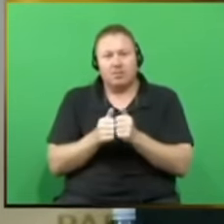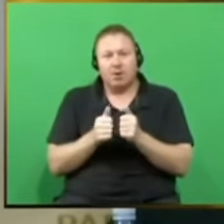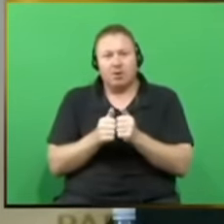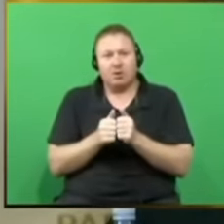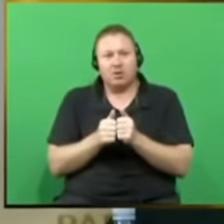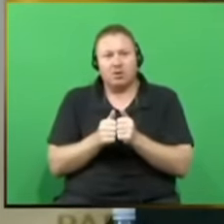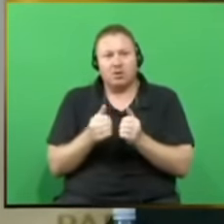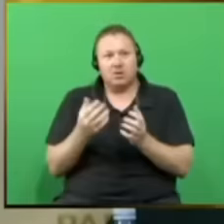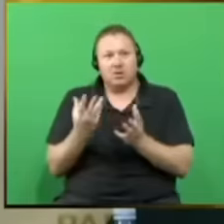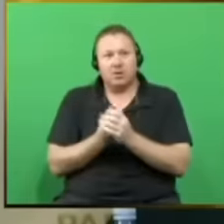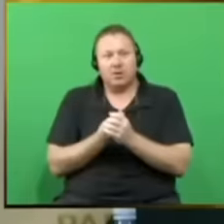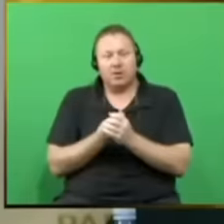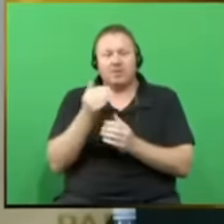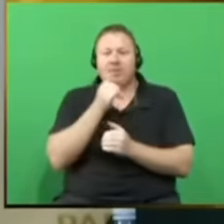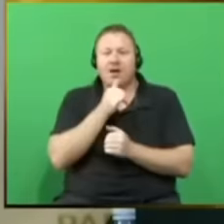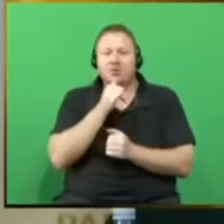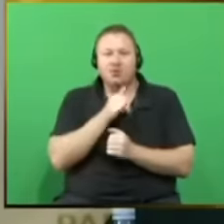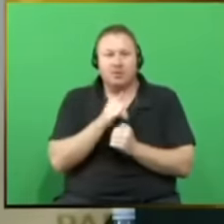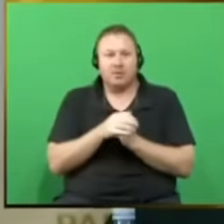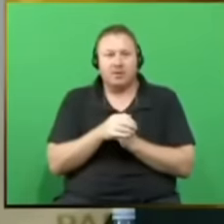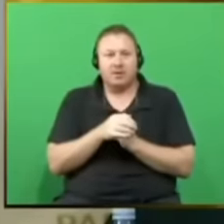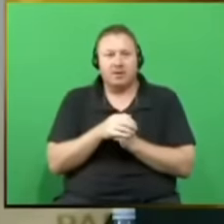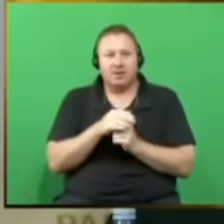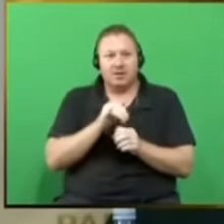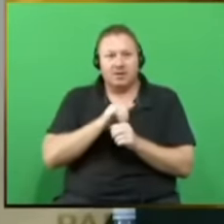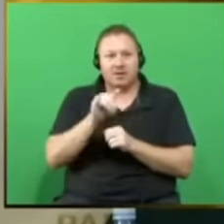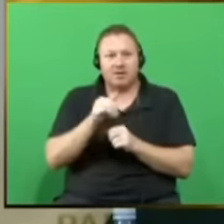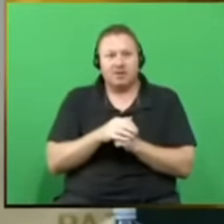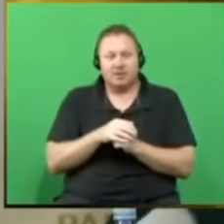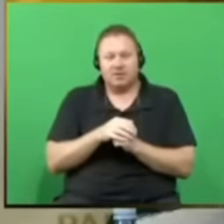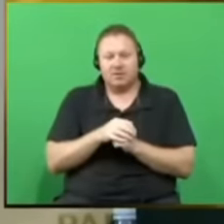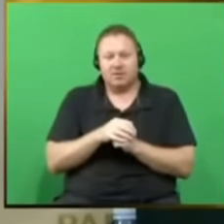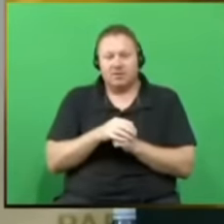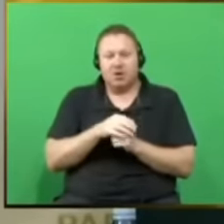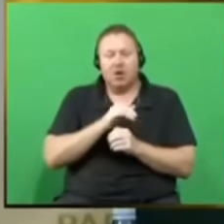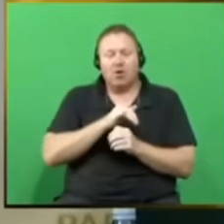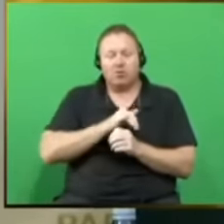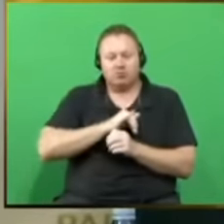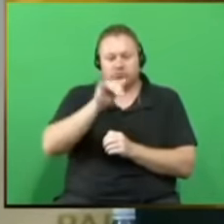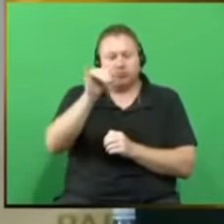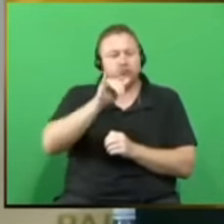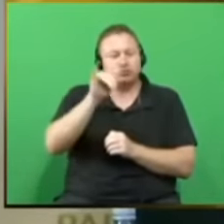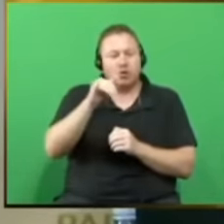Belgium, went overseas and learned how to make chocolate.